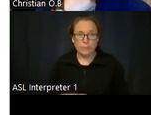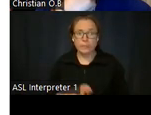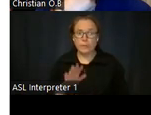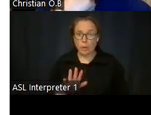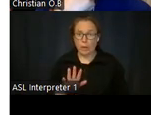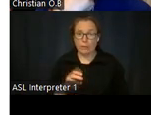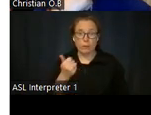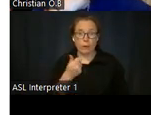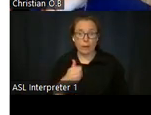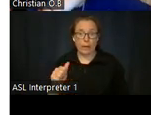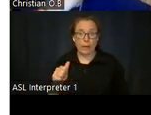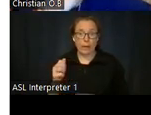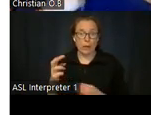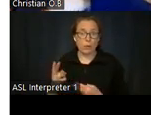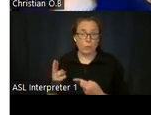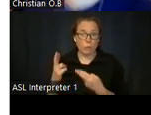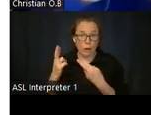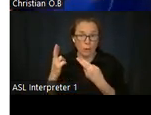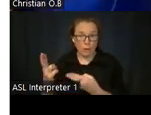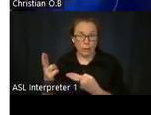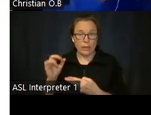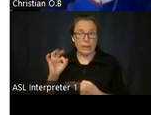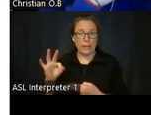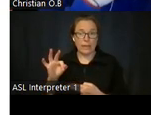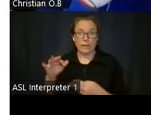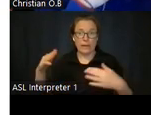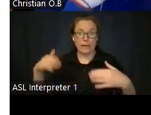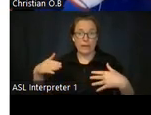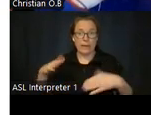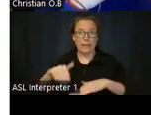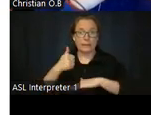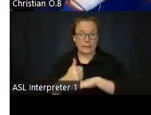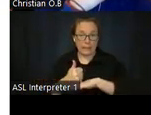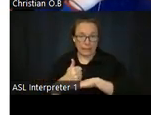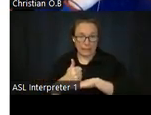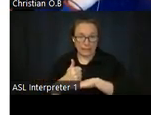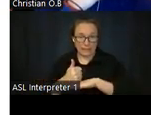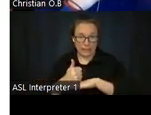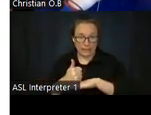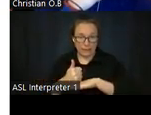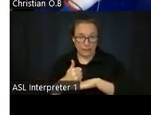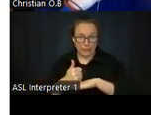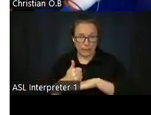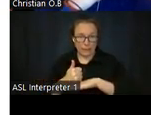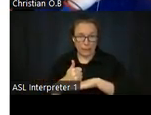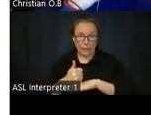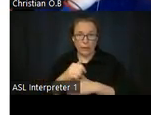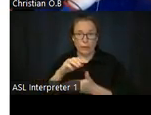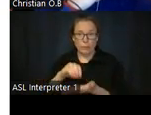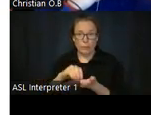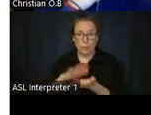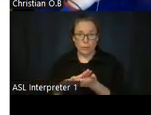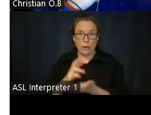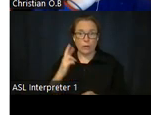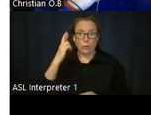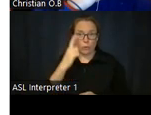any recommendations that have not been implemented, the reason with an emphasis on persistent issues